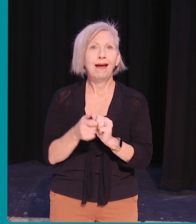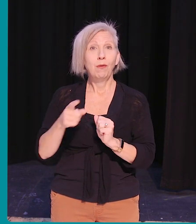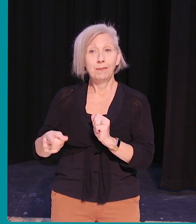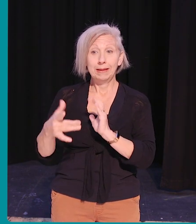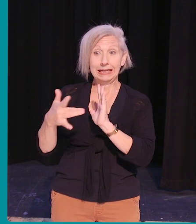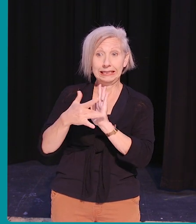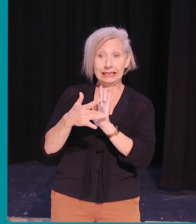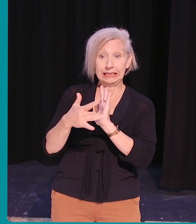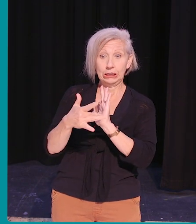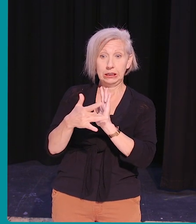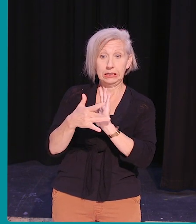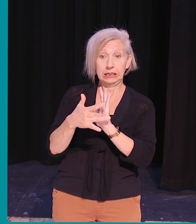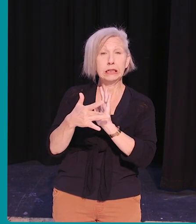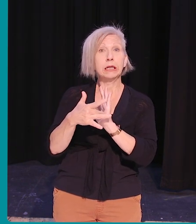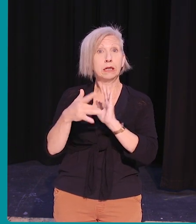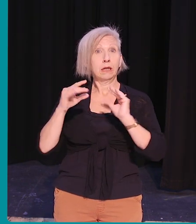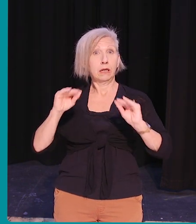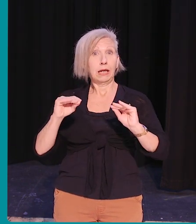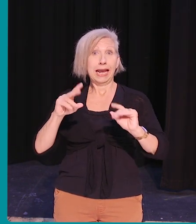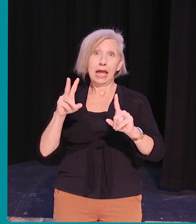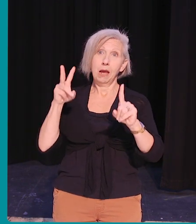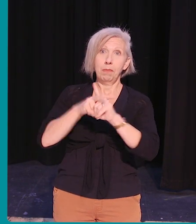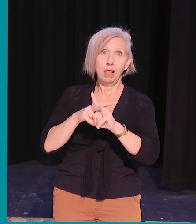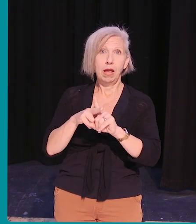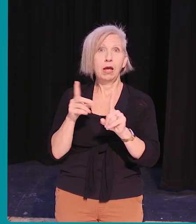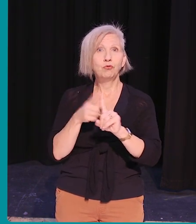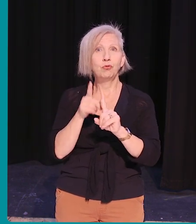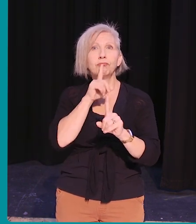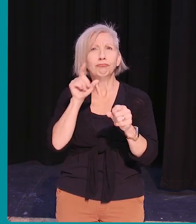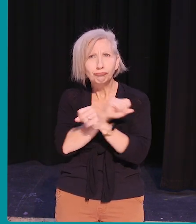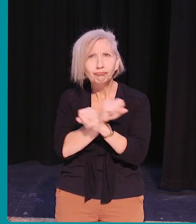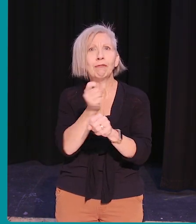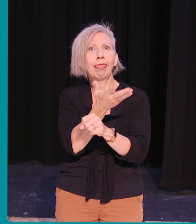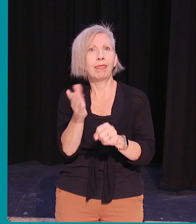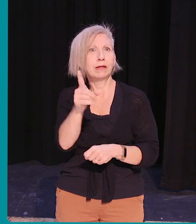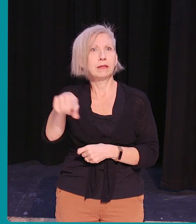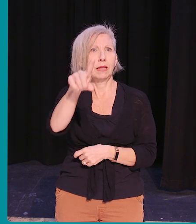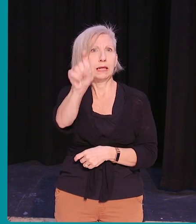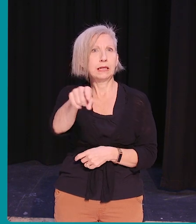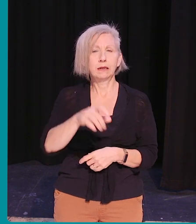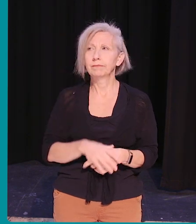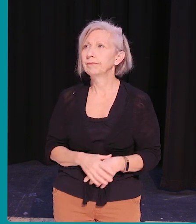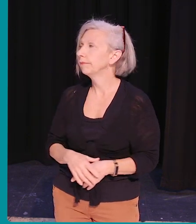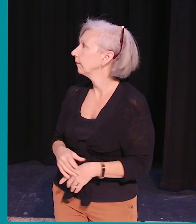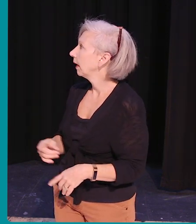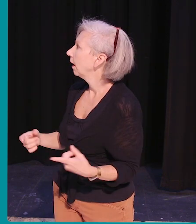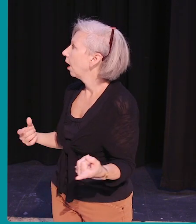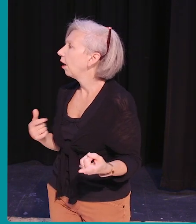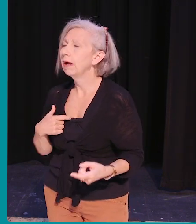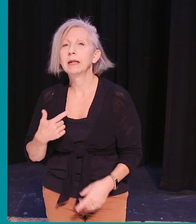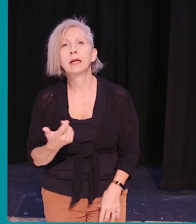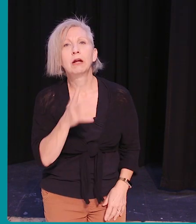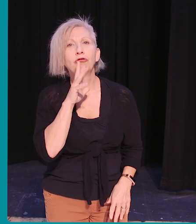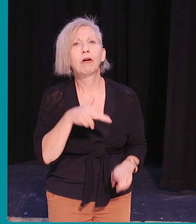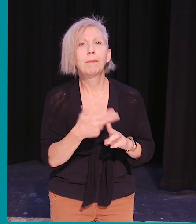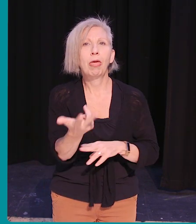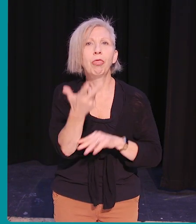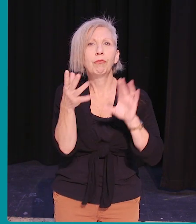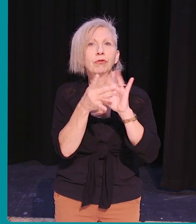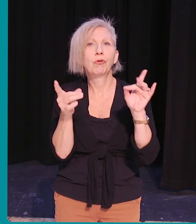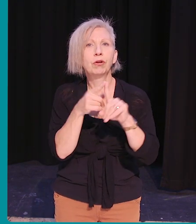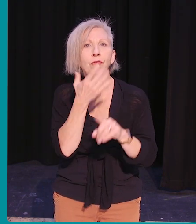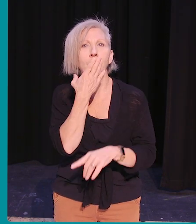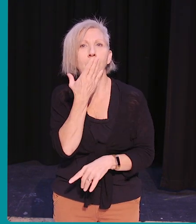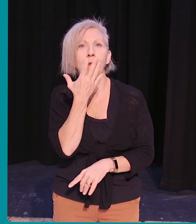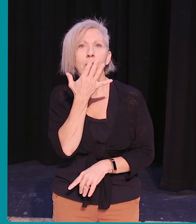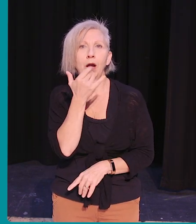Was that a guilty smile? Just checking. So let's talk about 3 stories from Colorado. I'm just going to share some stuff that's been happening in my home state, right? Some I ended